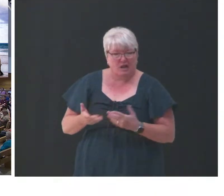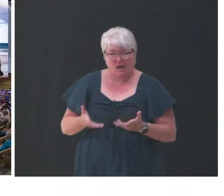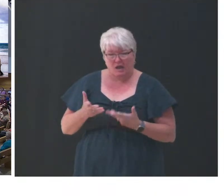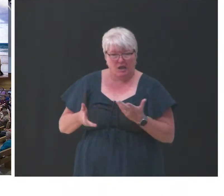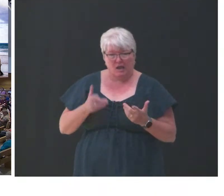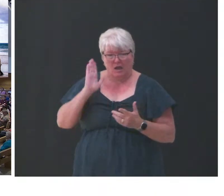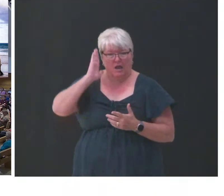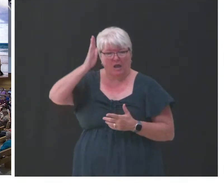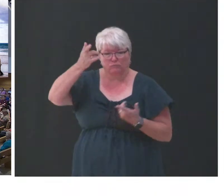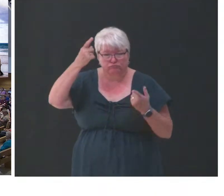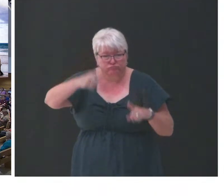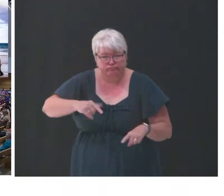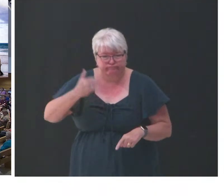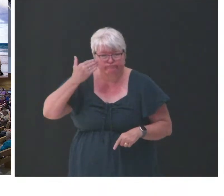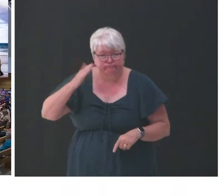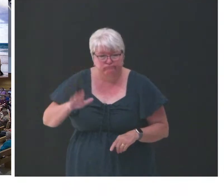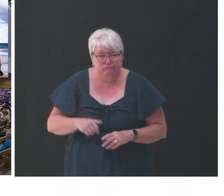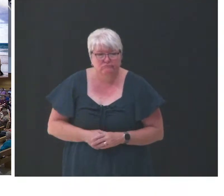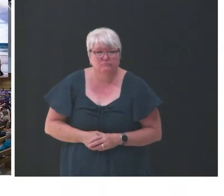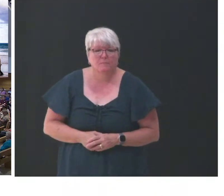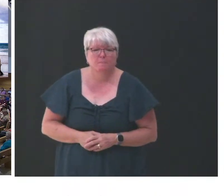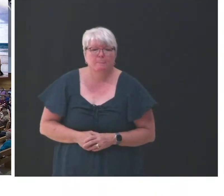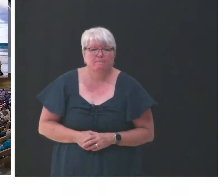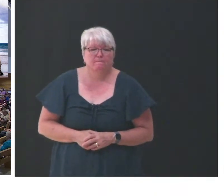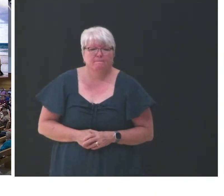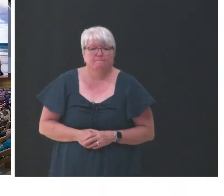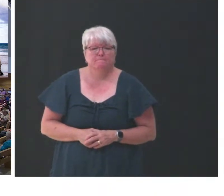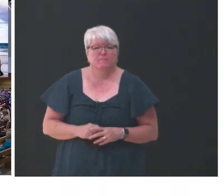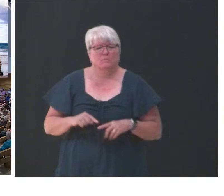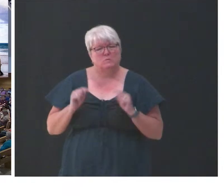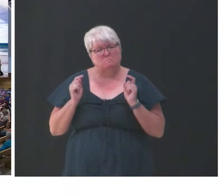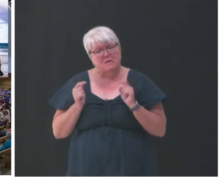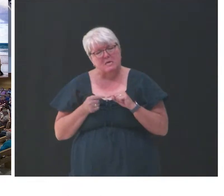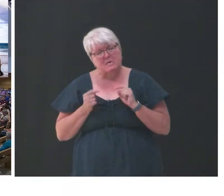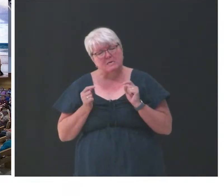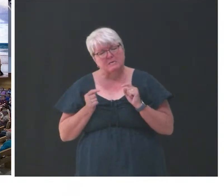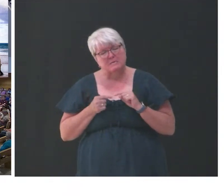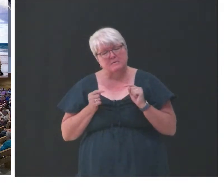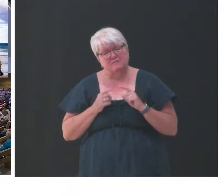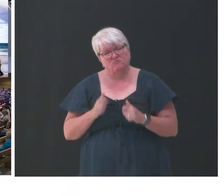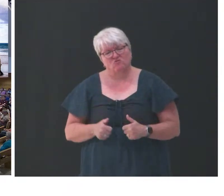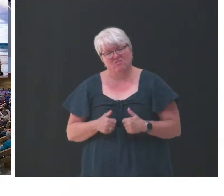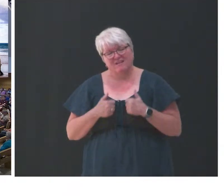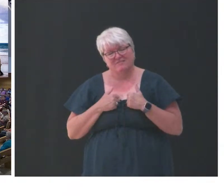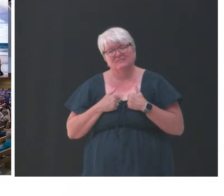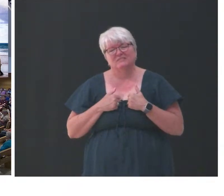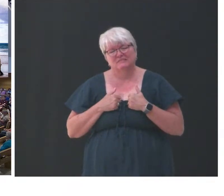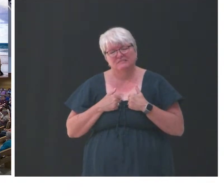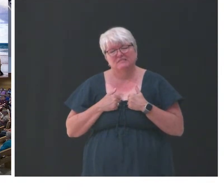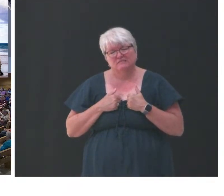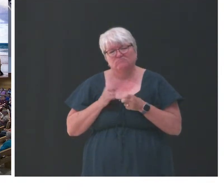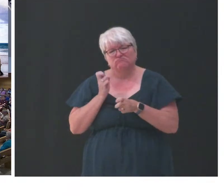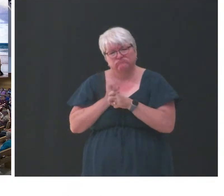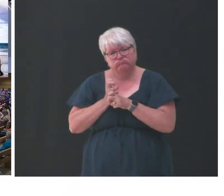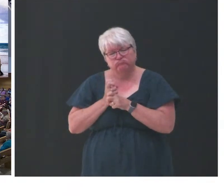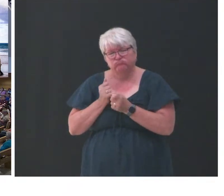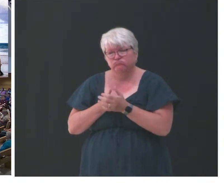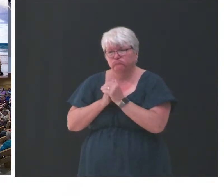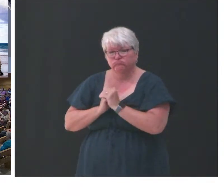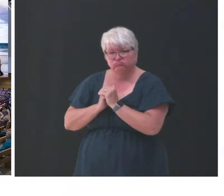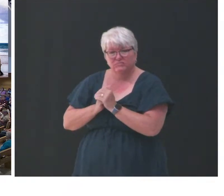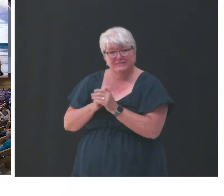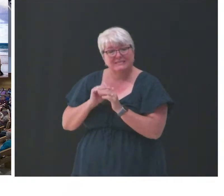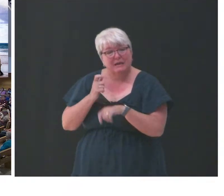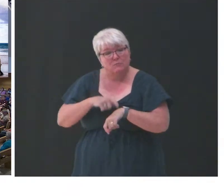what's coming next. When there's pain in our life. And those are times we remember verses